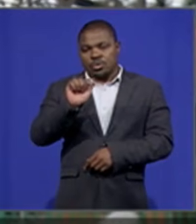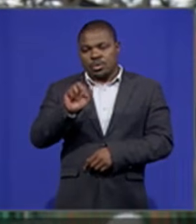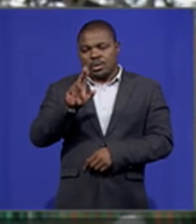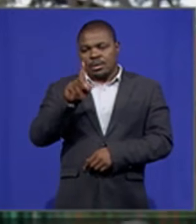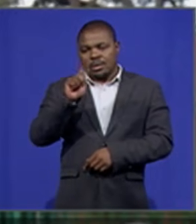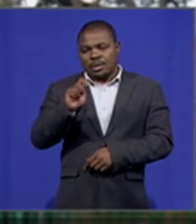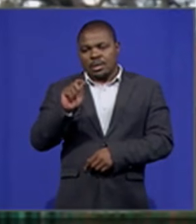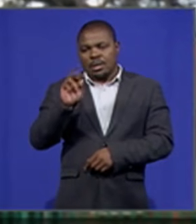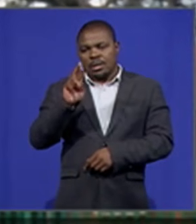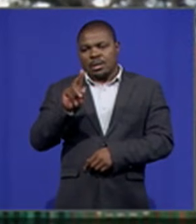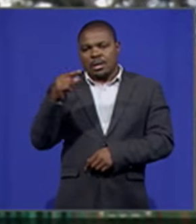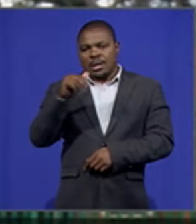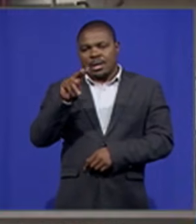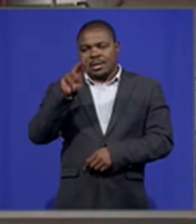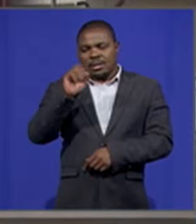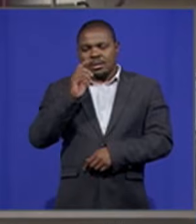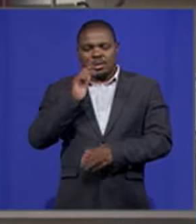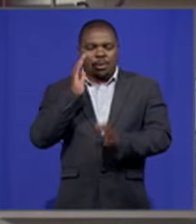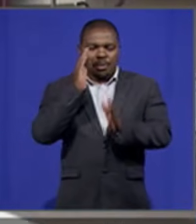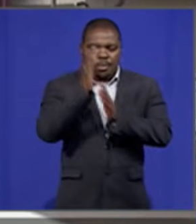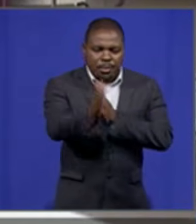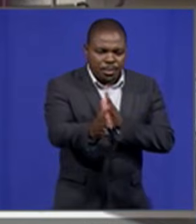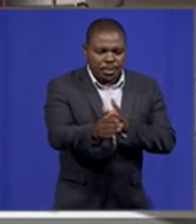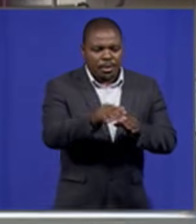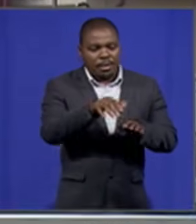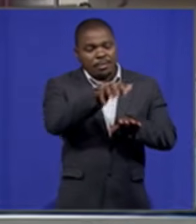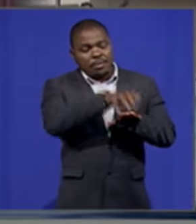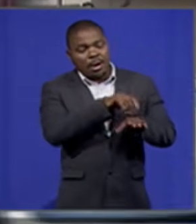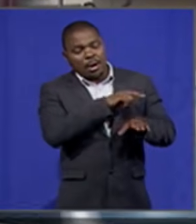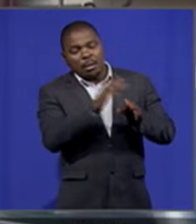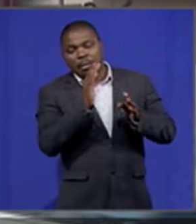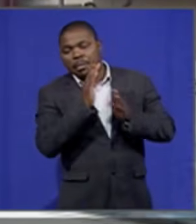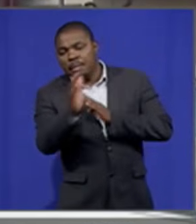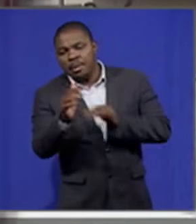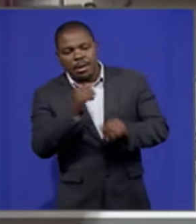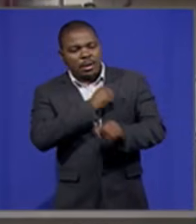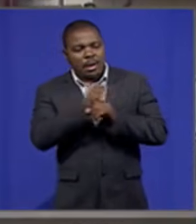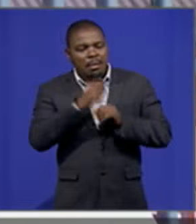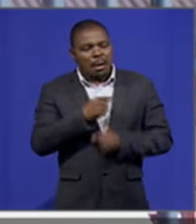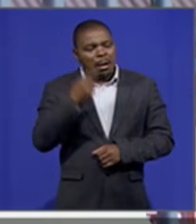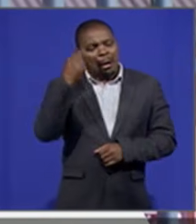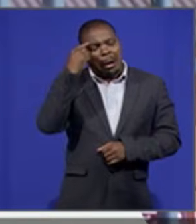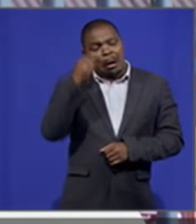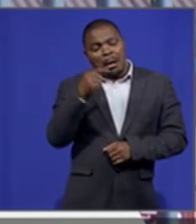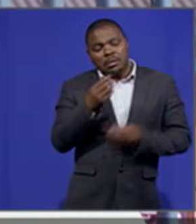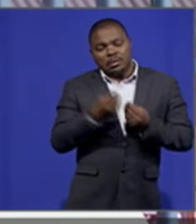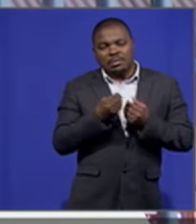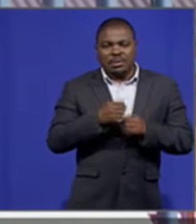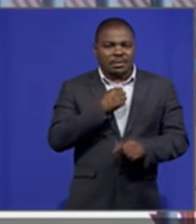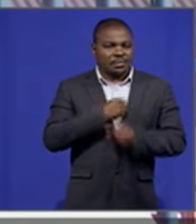that farm every day and they didn't smell anything.